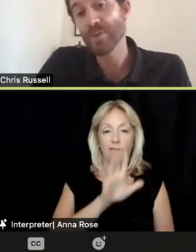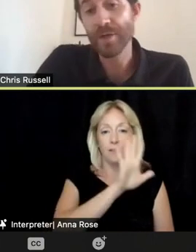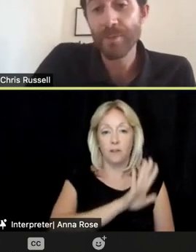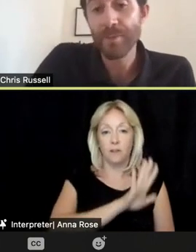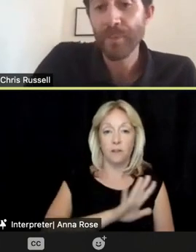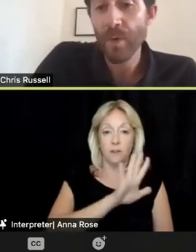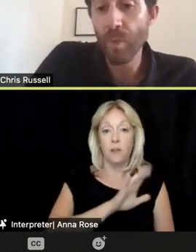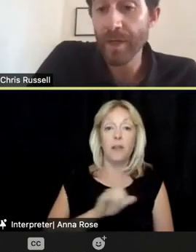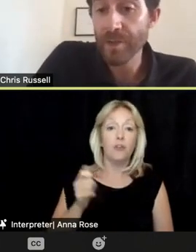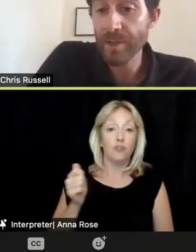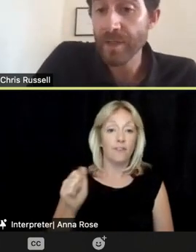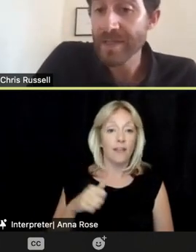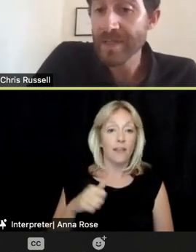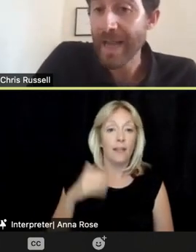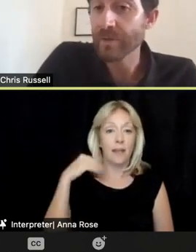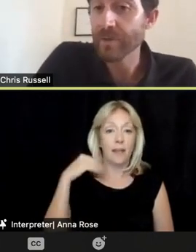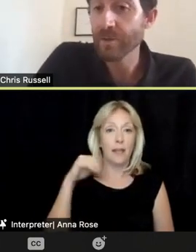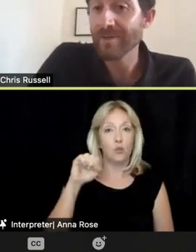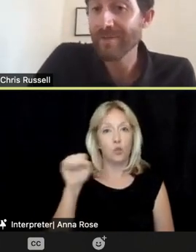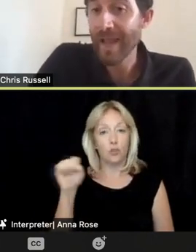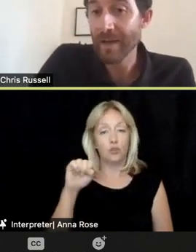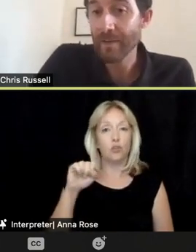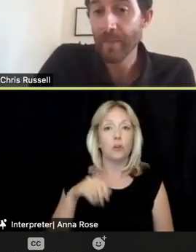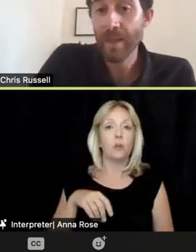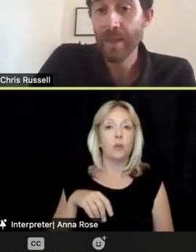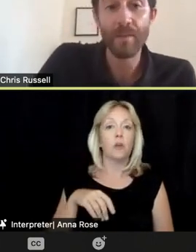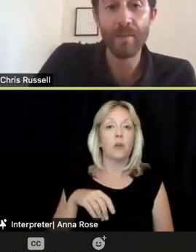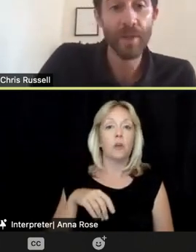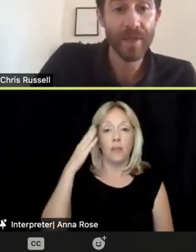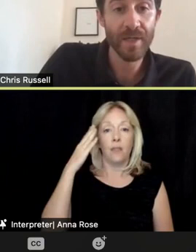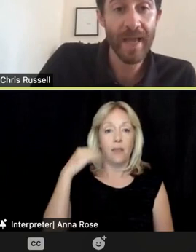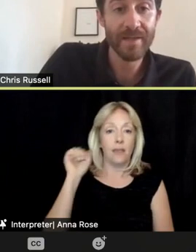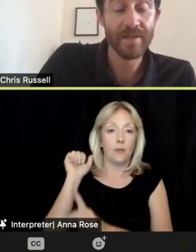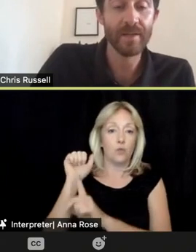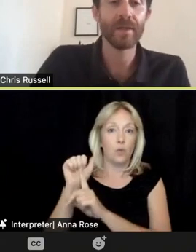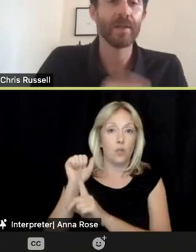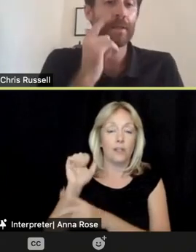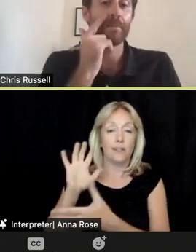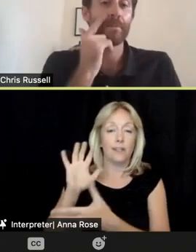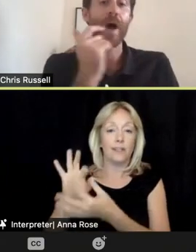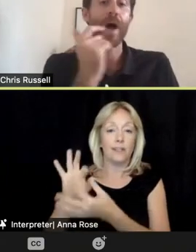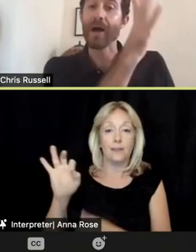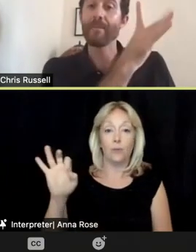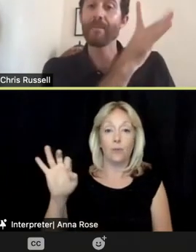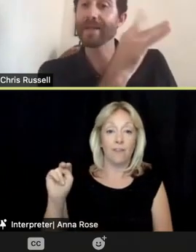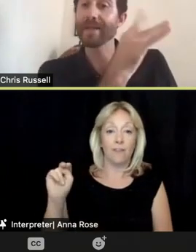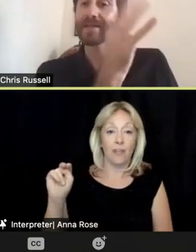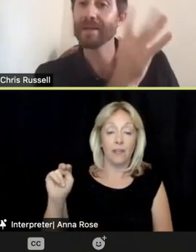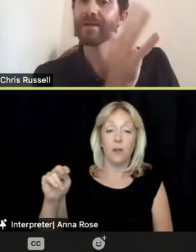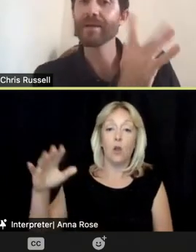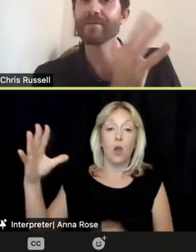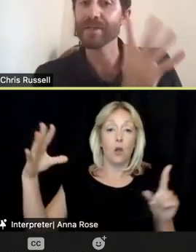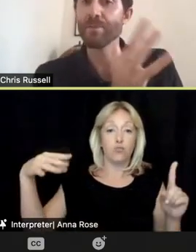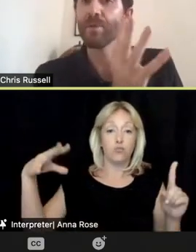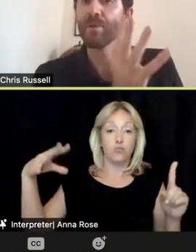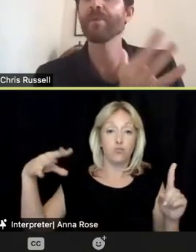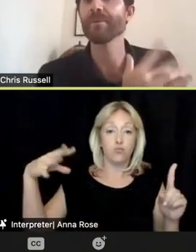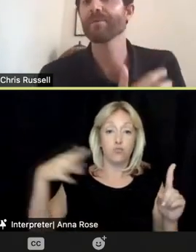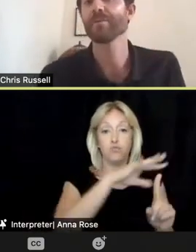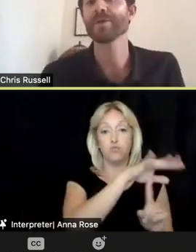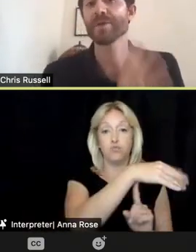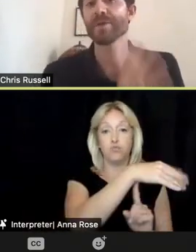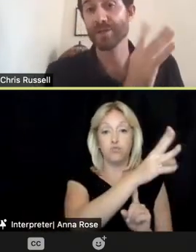activate the head switch, which is connected to the fan that blows against the pom-pom and gives it